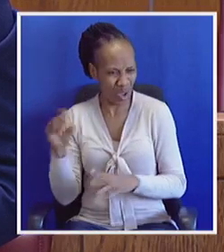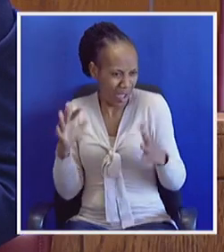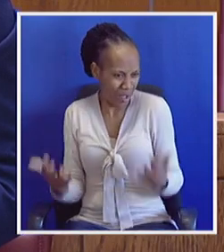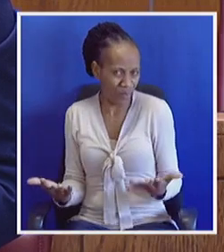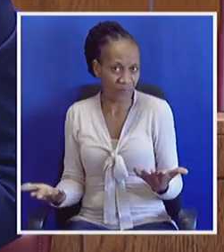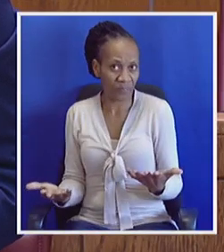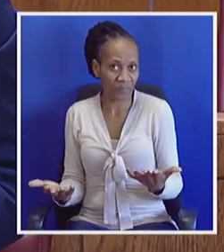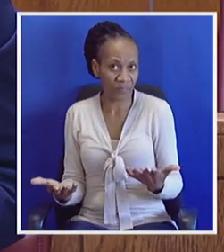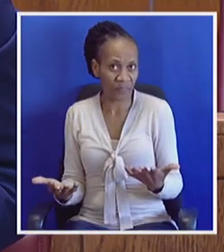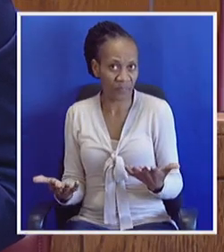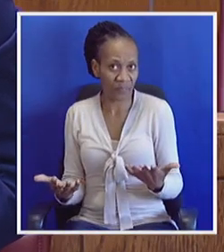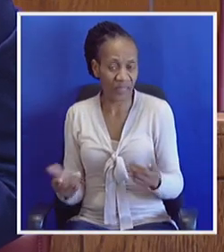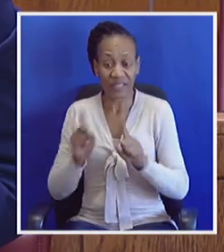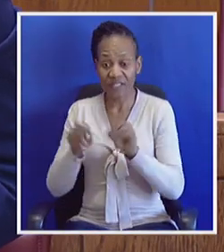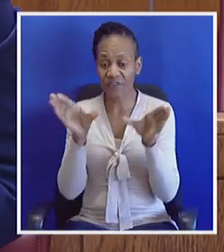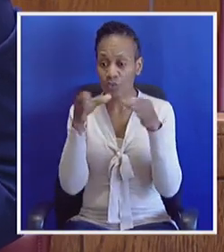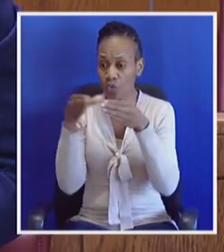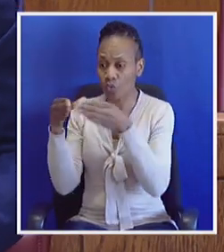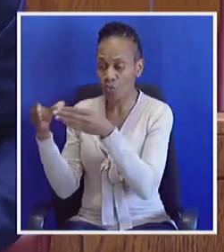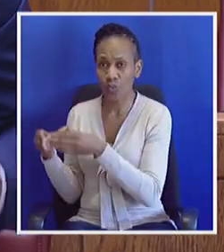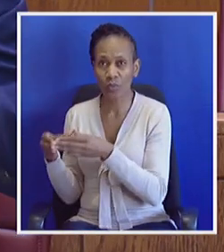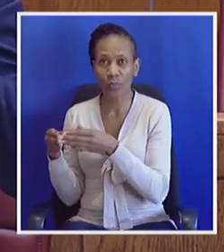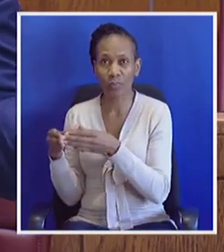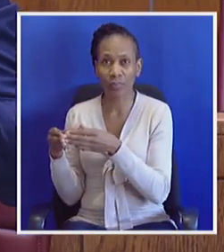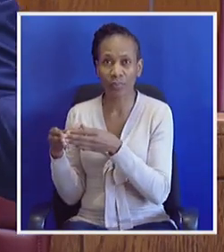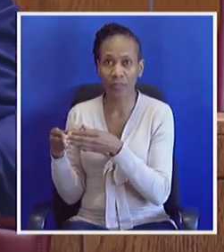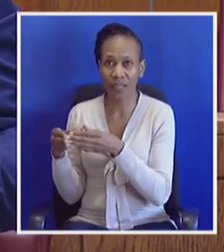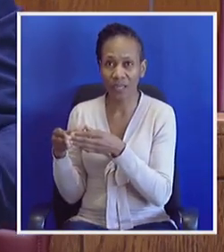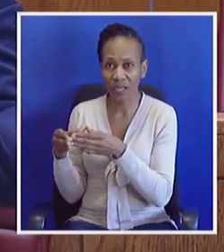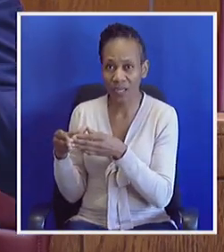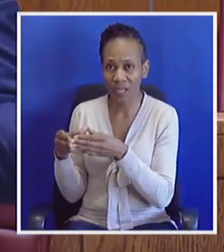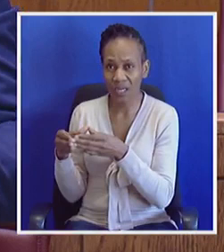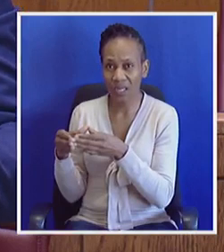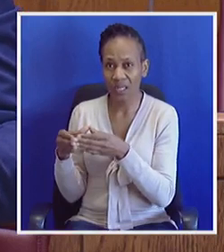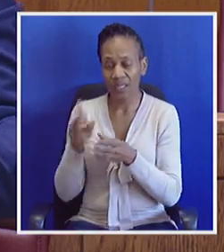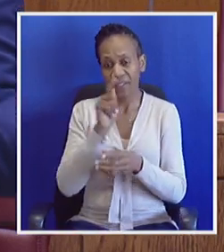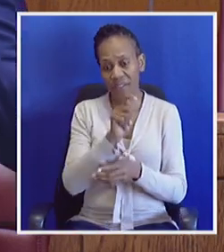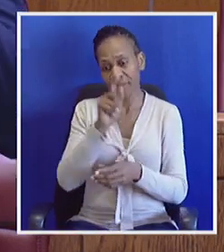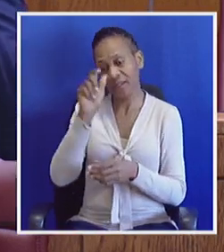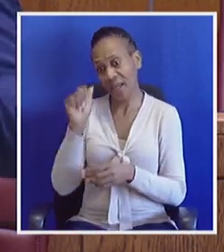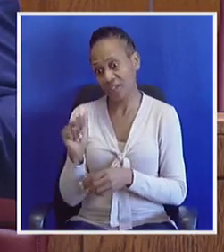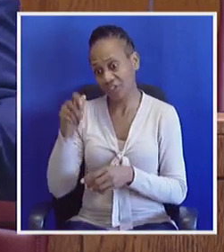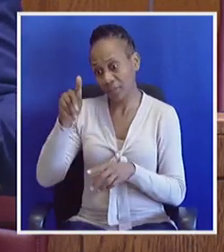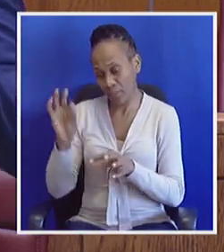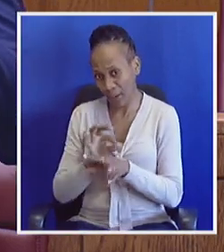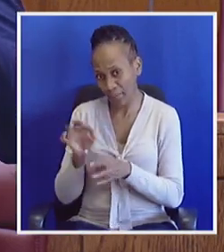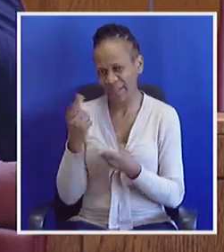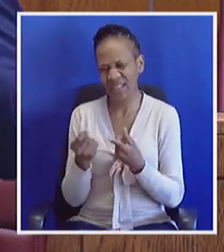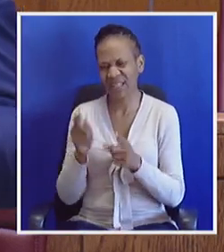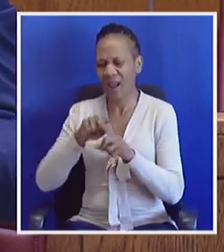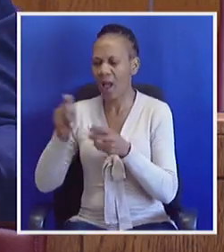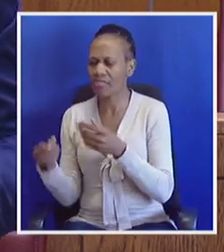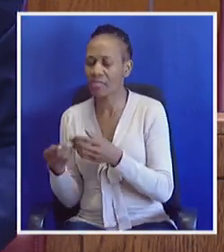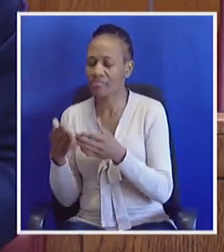that were leveled by credible organizations like a treatment action campaign and other NGOs were never followed, Honorable, now